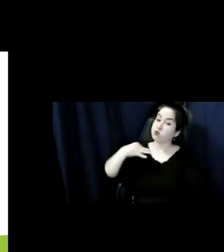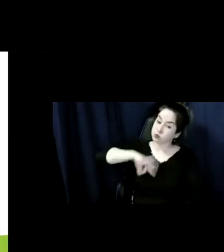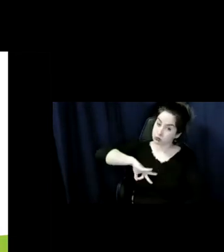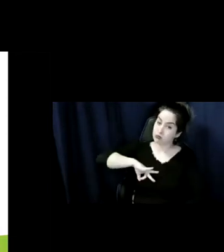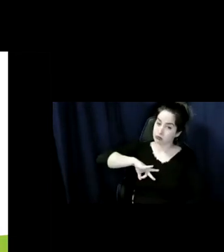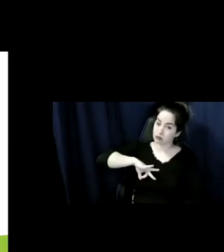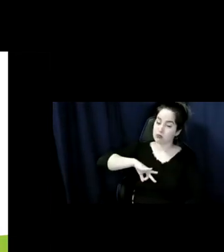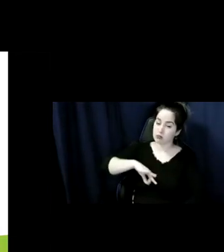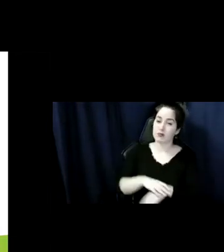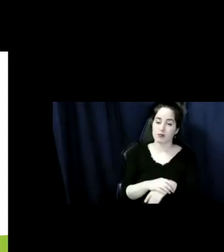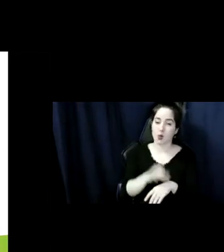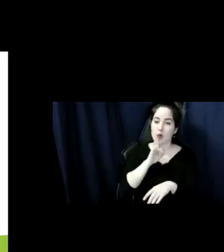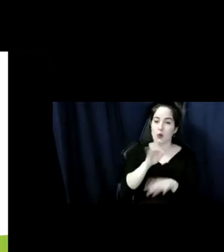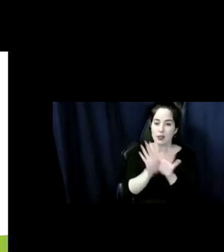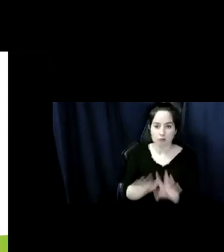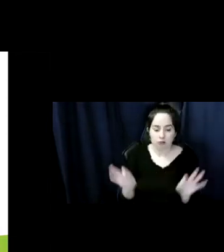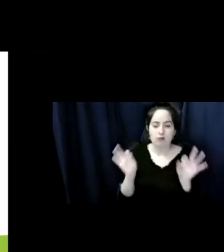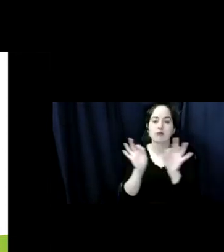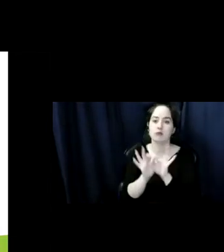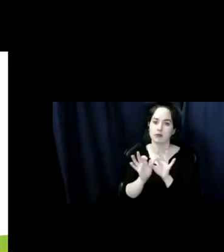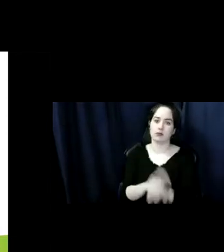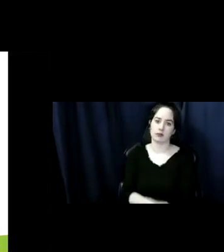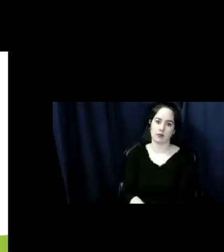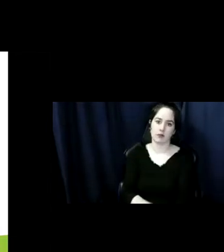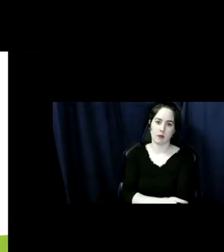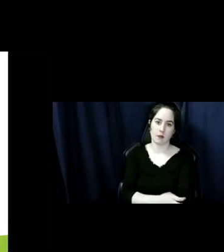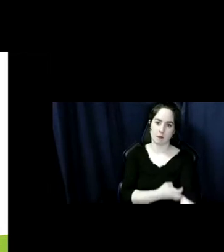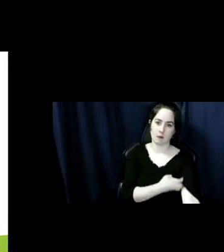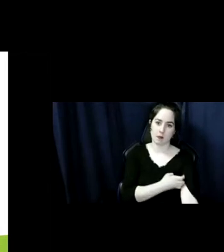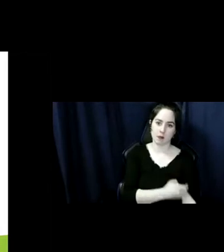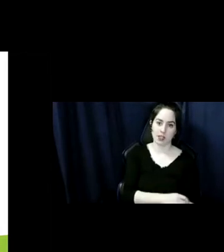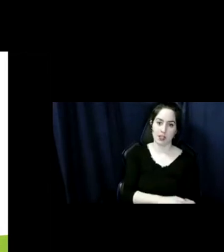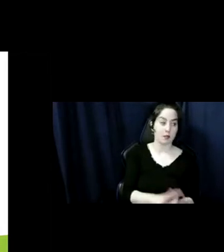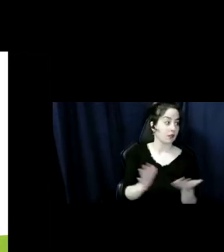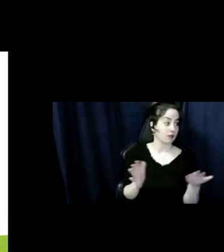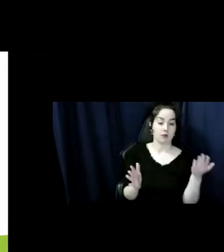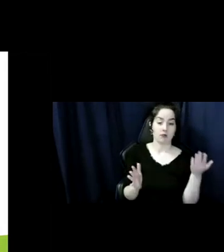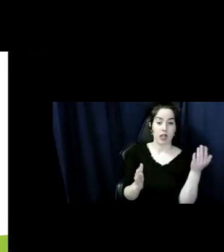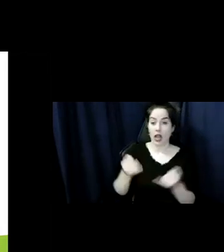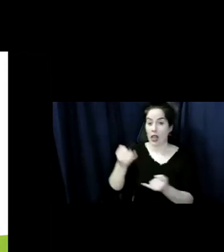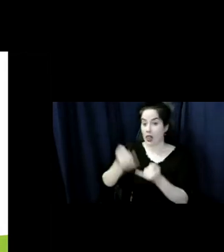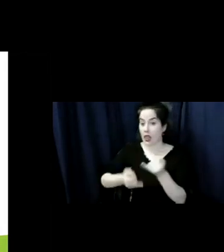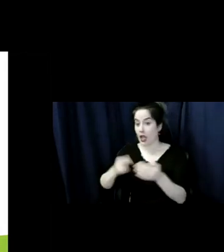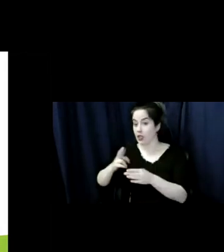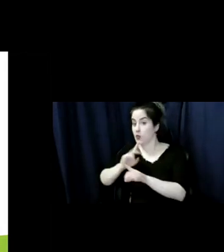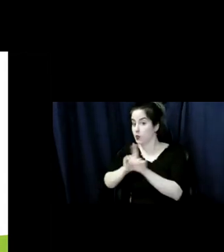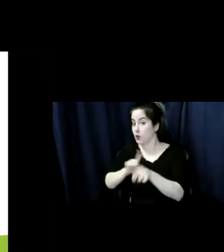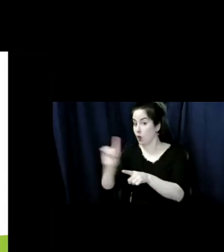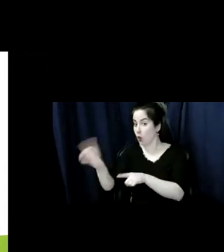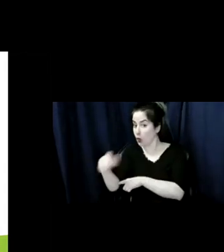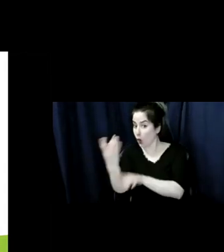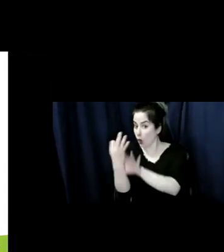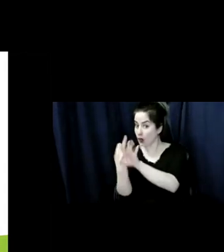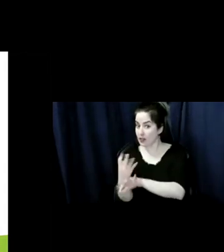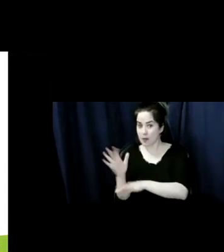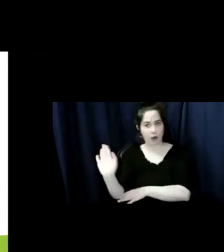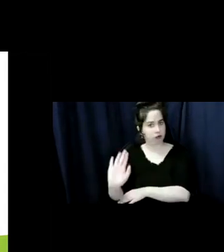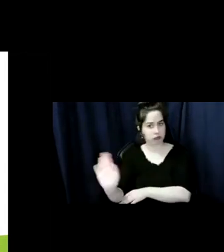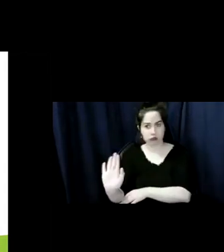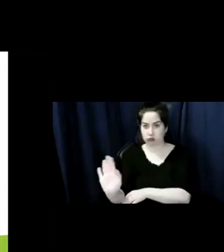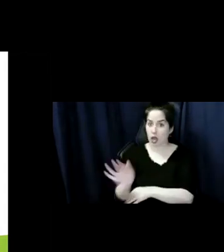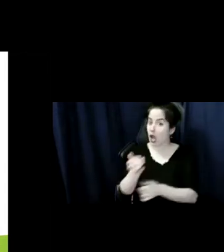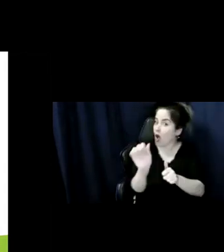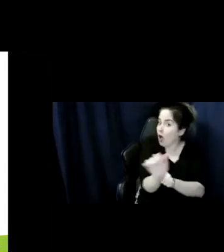important. Beyond the final report, your feedback is really useful. So if there's anything that you find hard or don't understand or